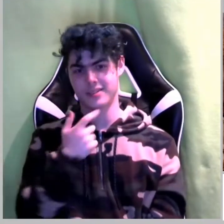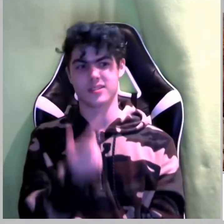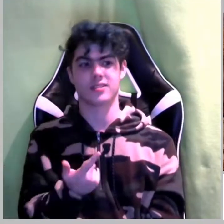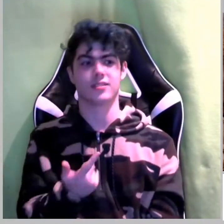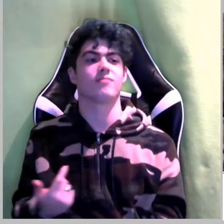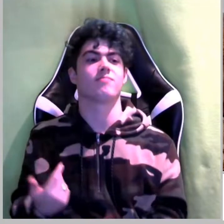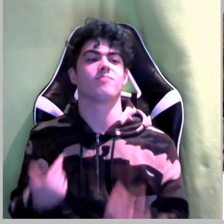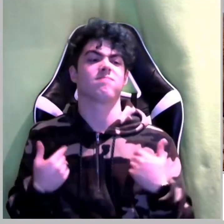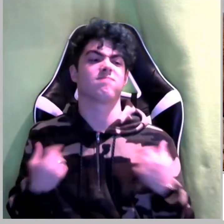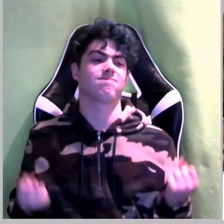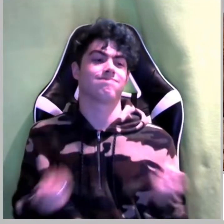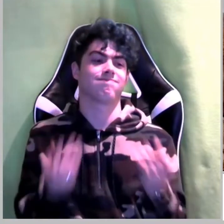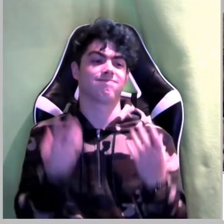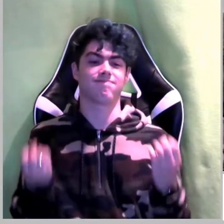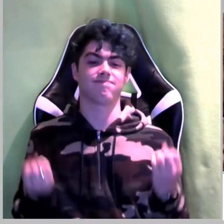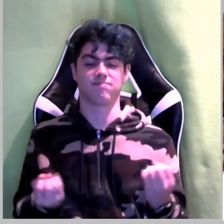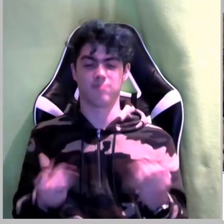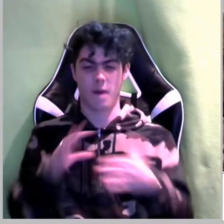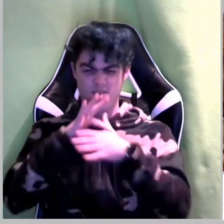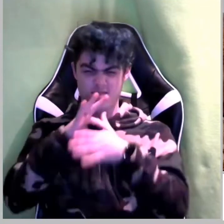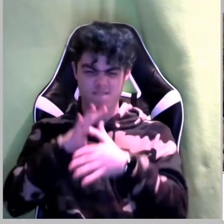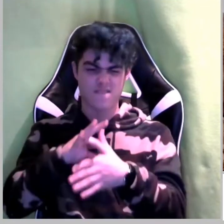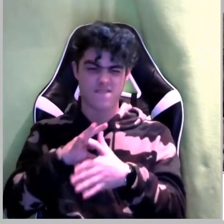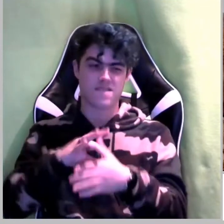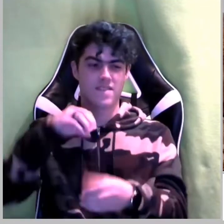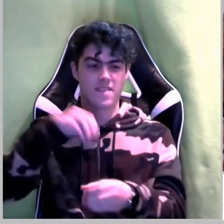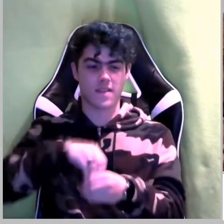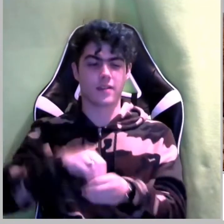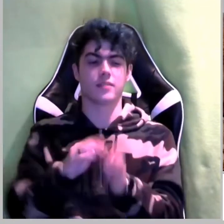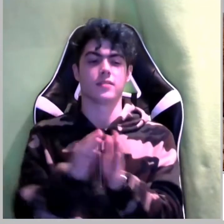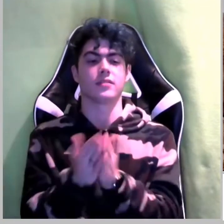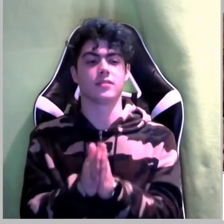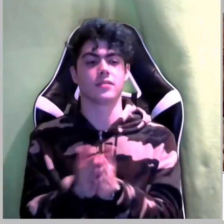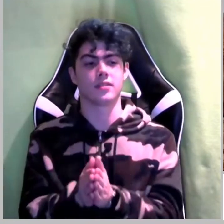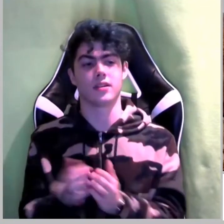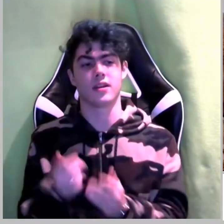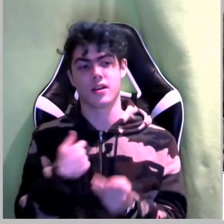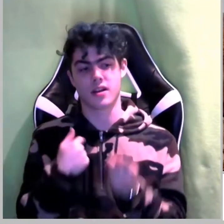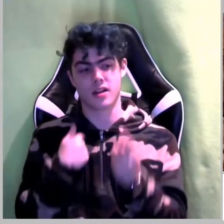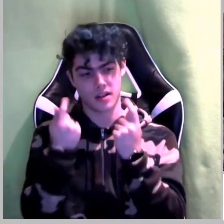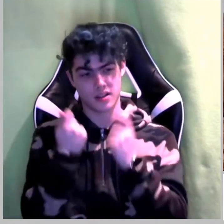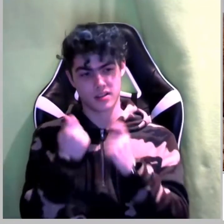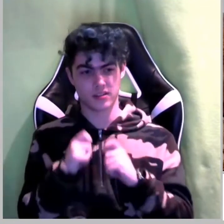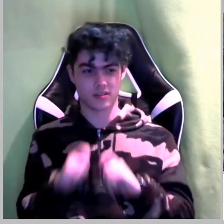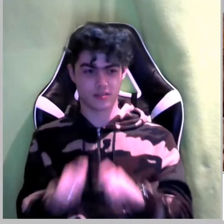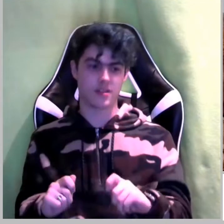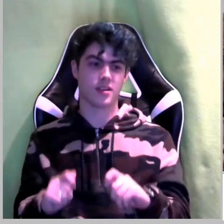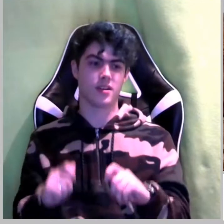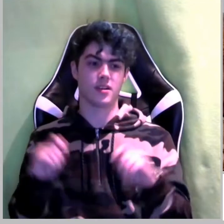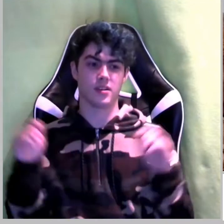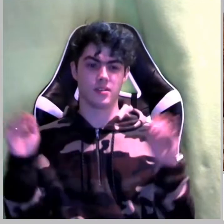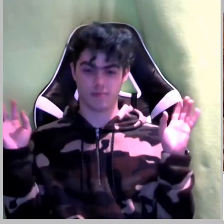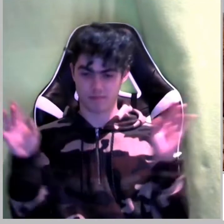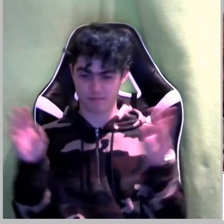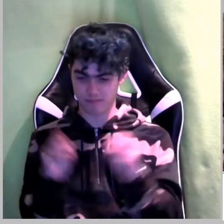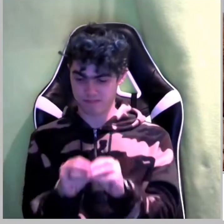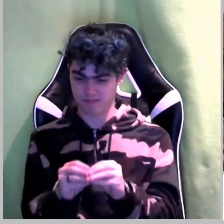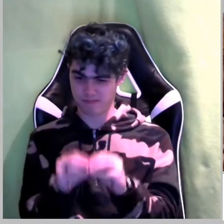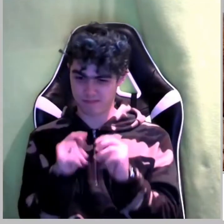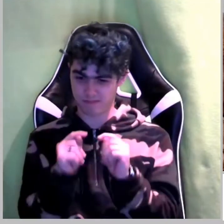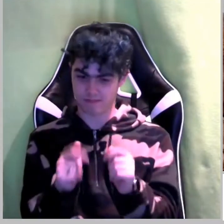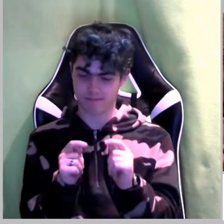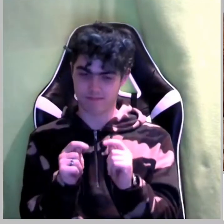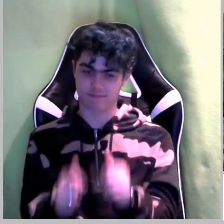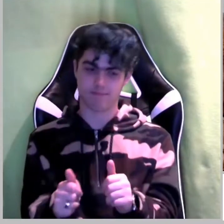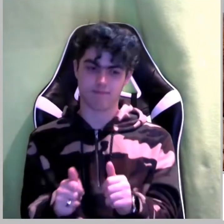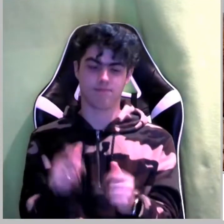hope that I will try to sum it up as fast and as accurate as I can. So the author of